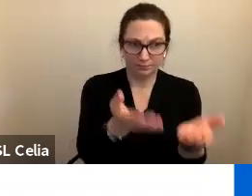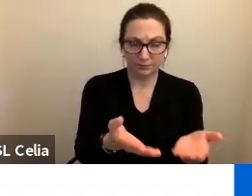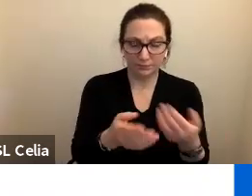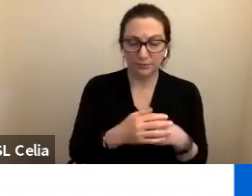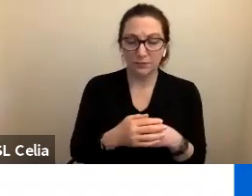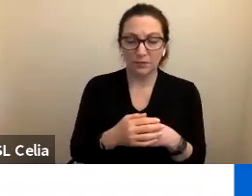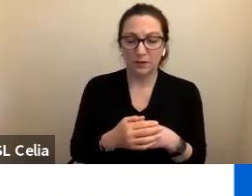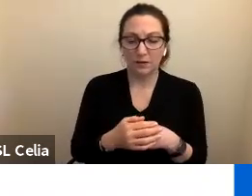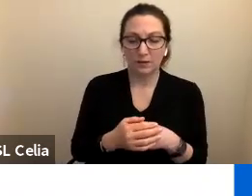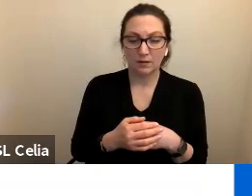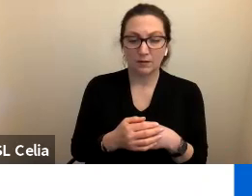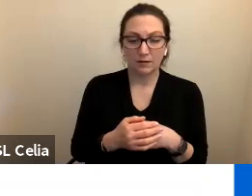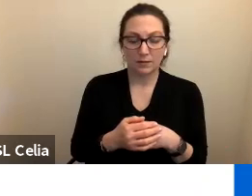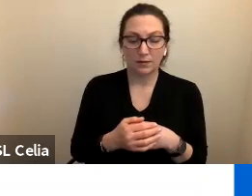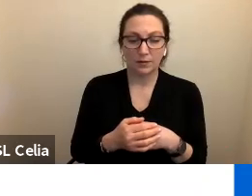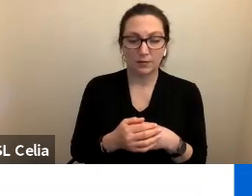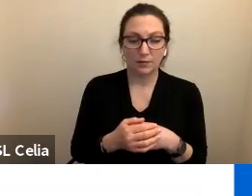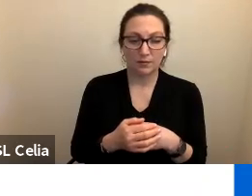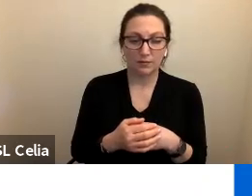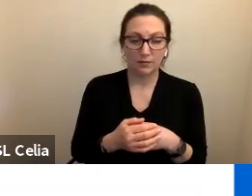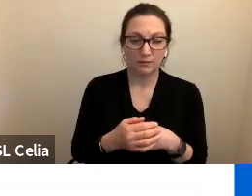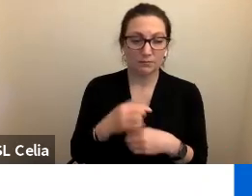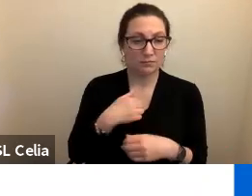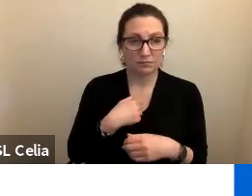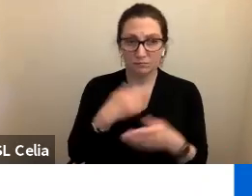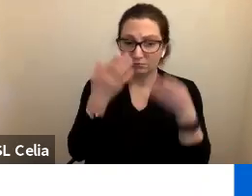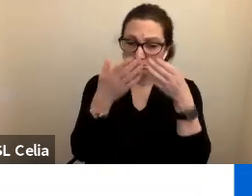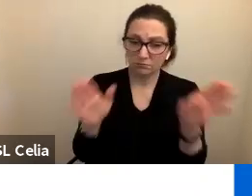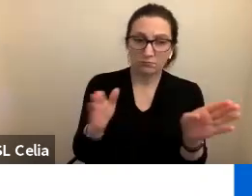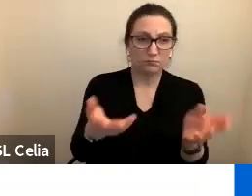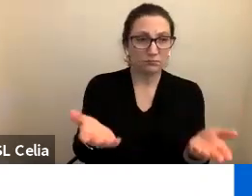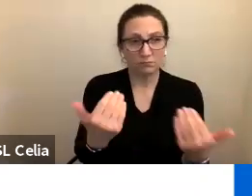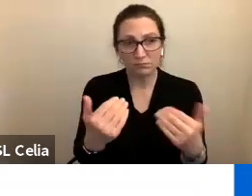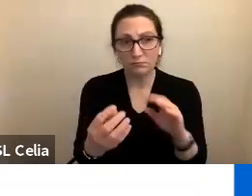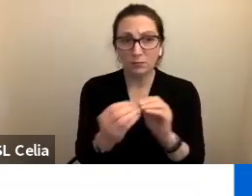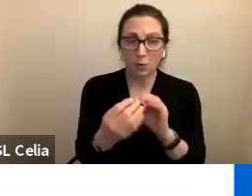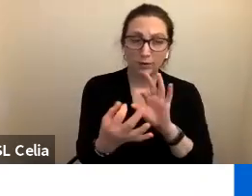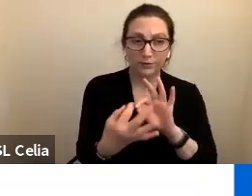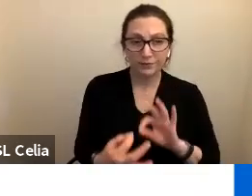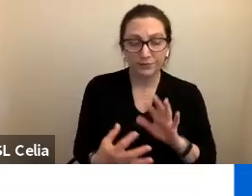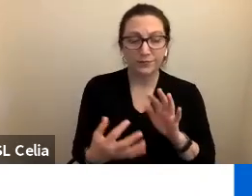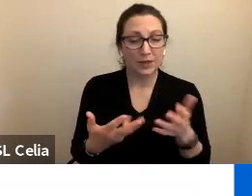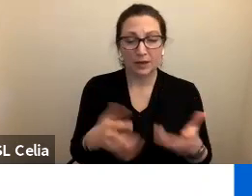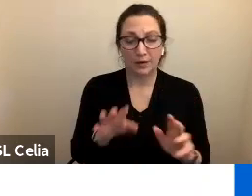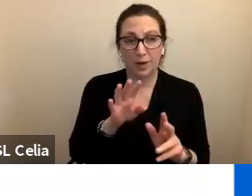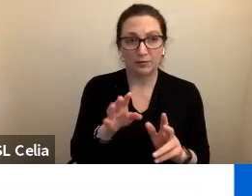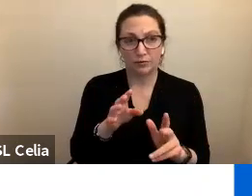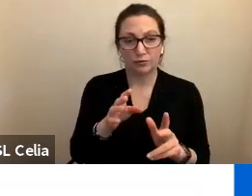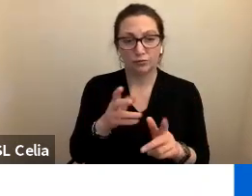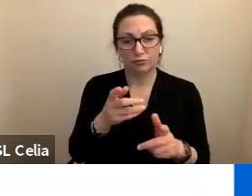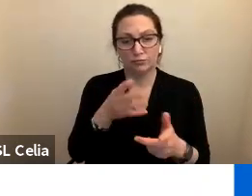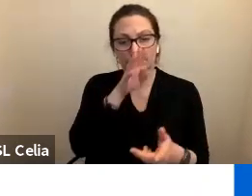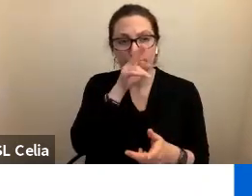talked about, and I welcome, members of the working group to chime in, because I don't want to speak for the whole group. I do think part of the